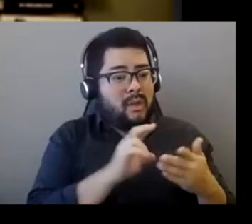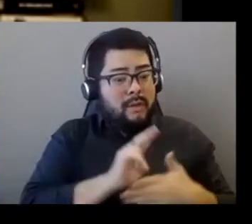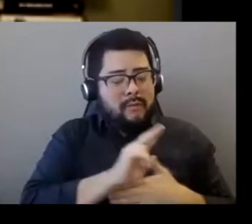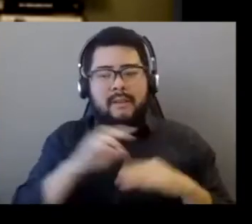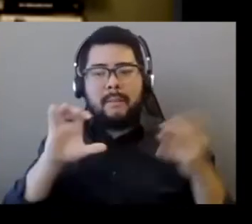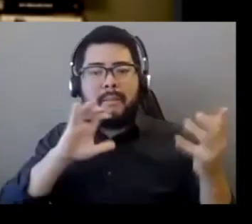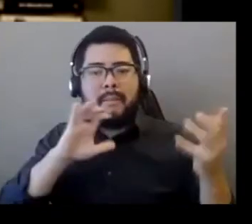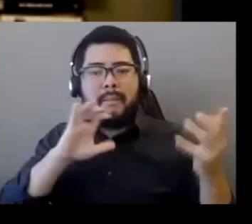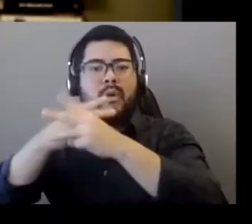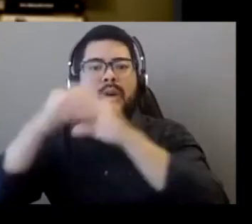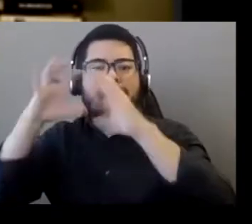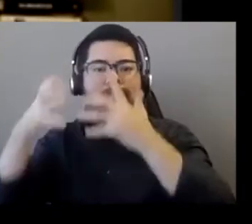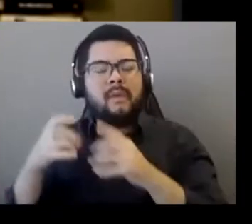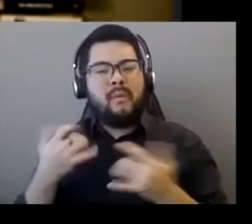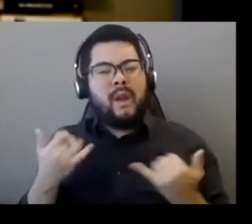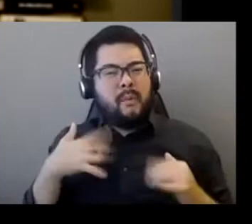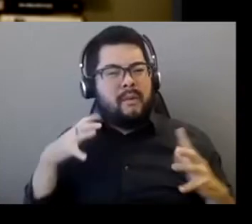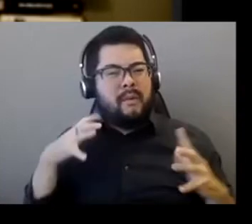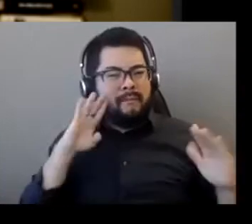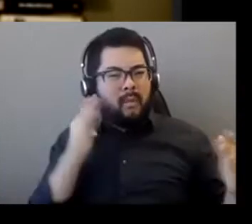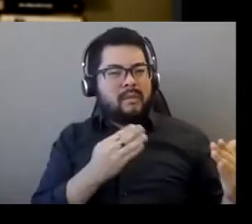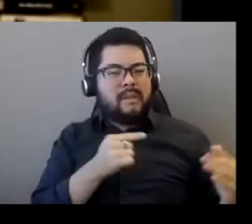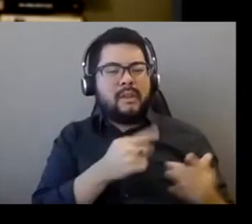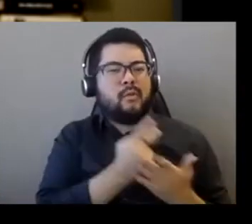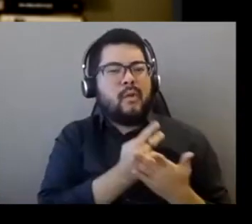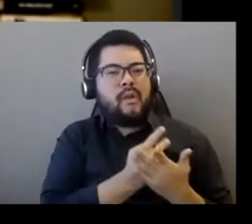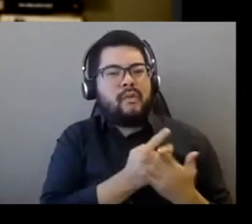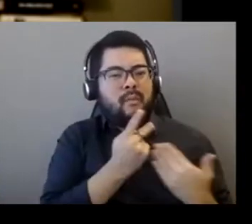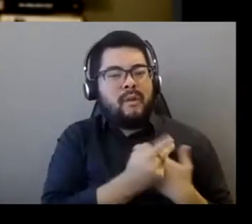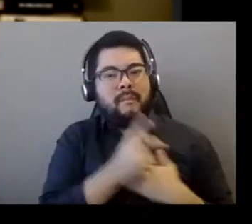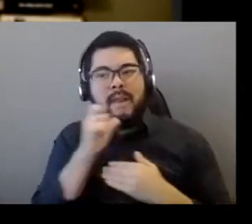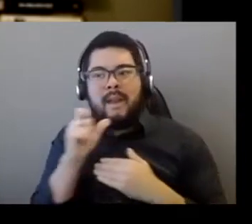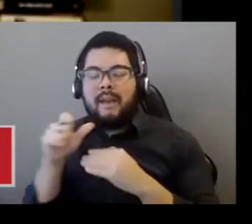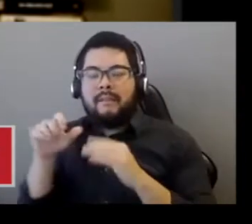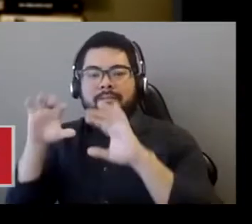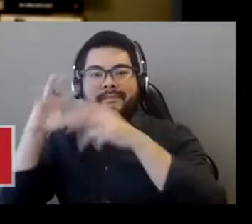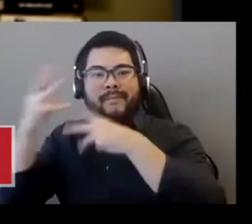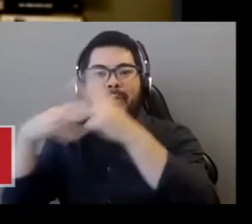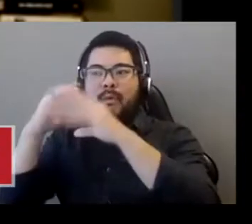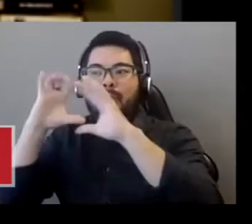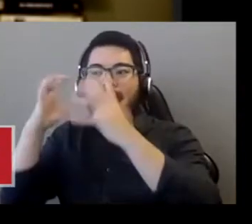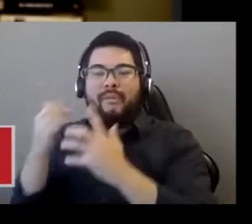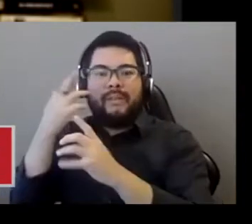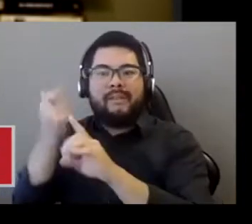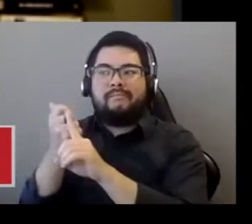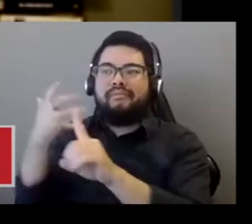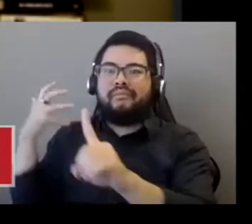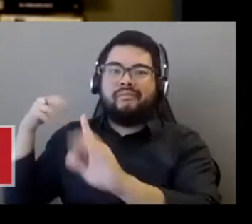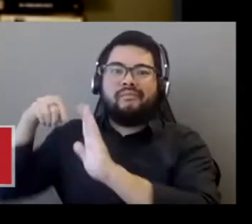Let's just stay with the graduate programs, Nareen, and not go in the other one. The other one is much broader and so on.